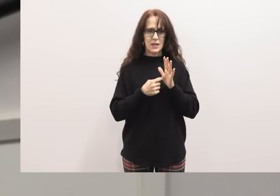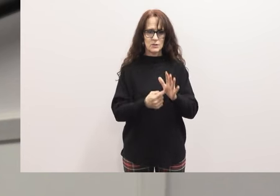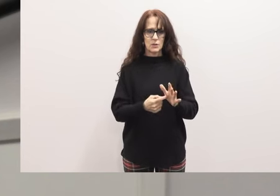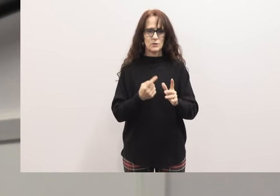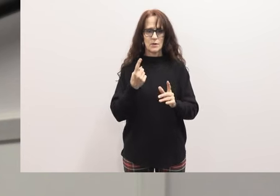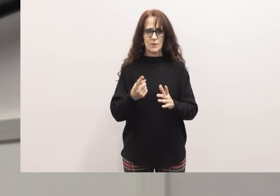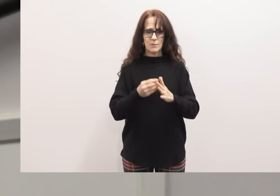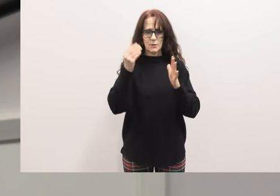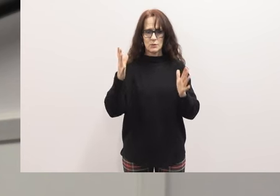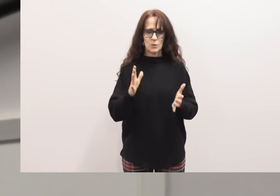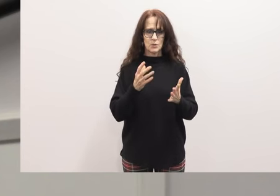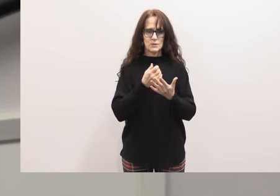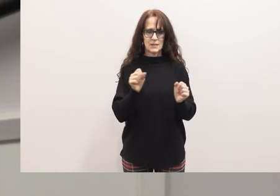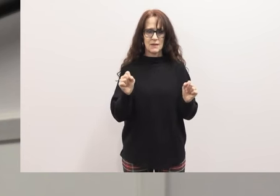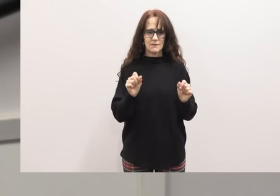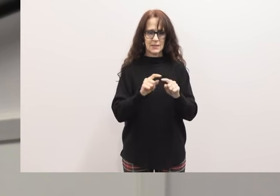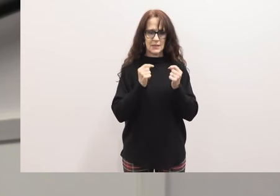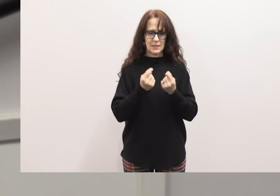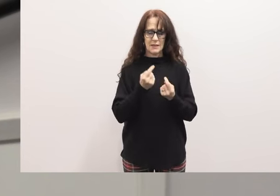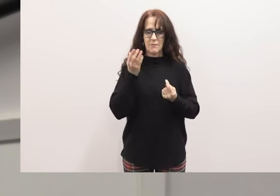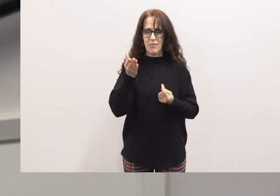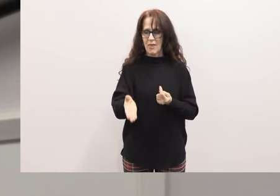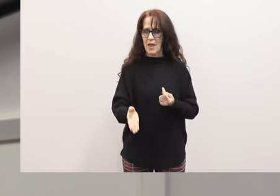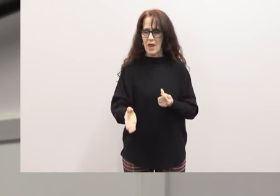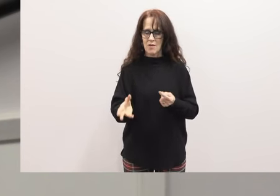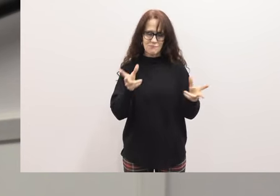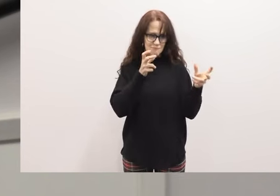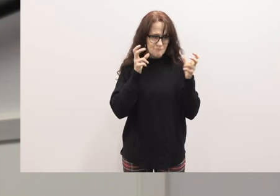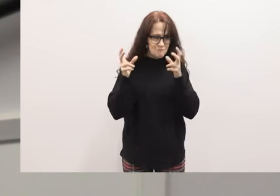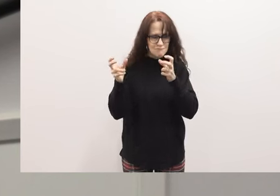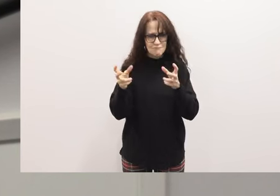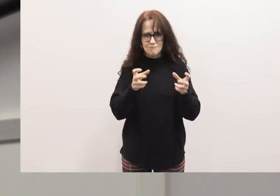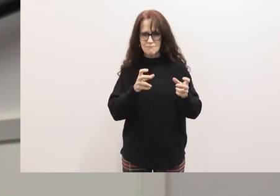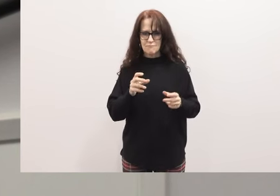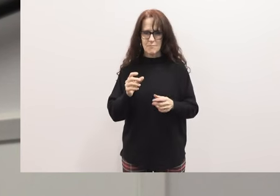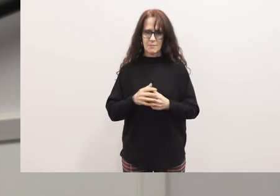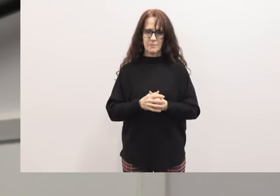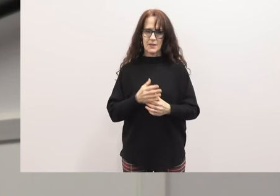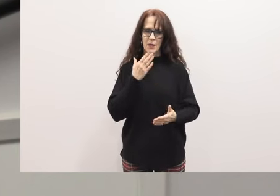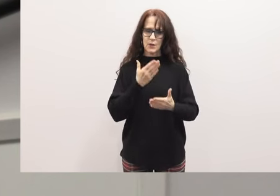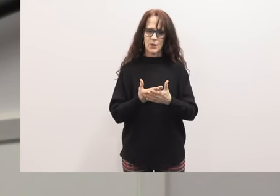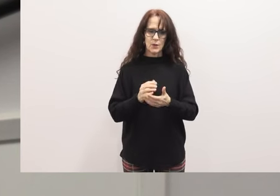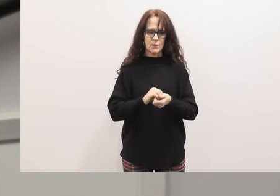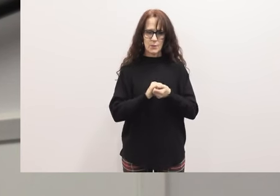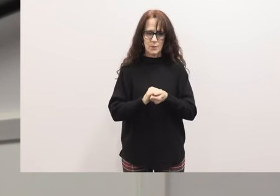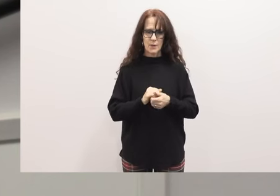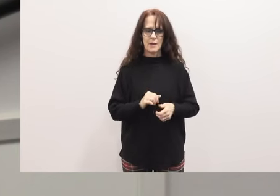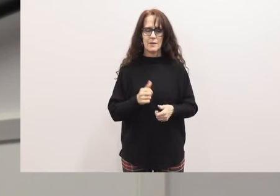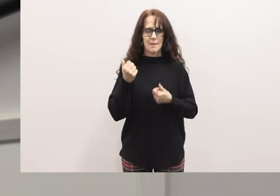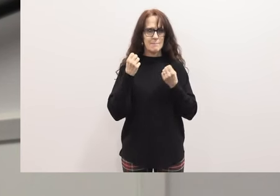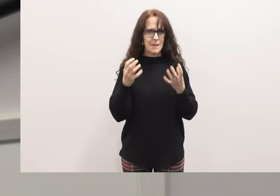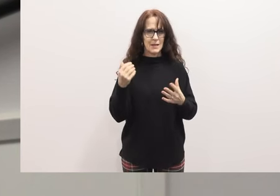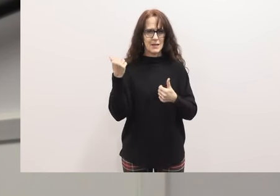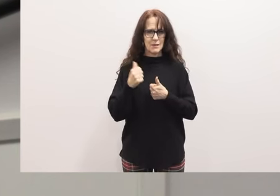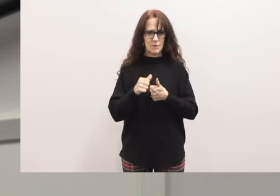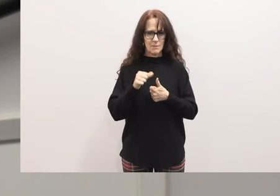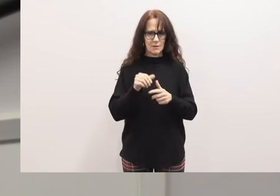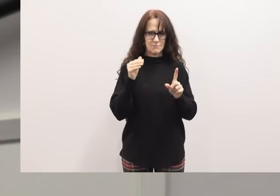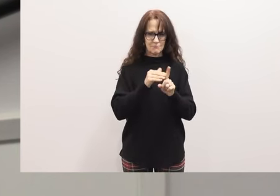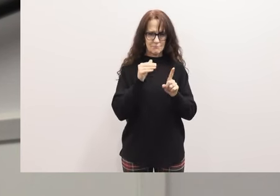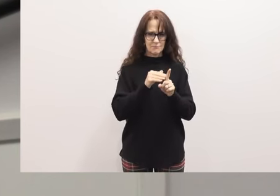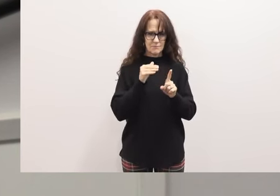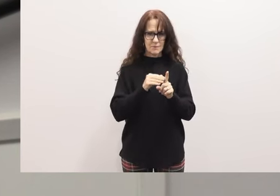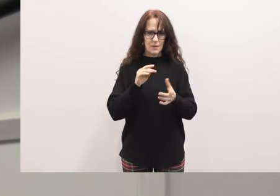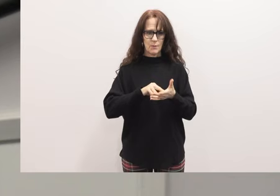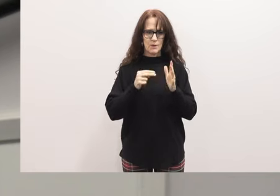one of our school safety team members who was there participating in Walk to School. So lots of good collaboration and many reminders about what